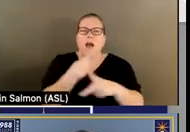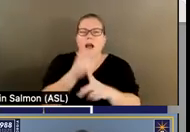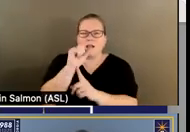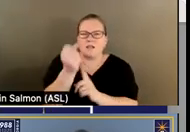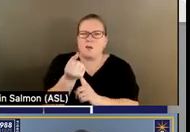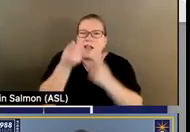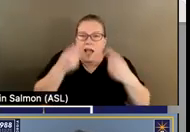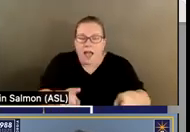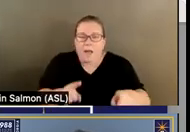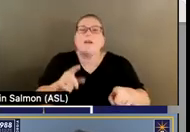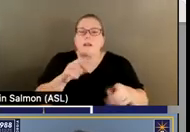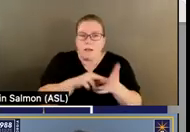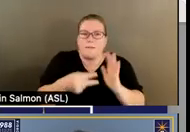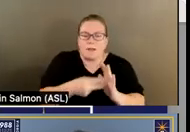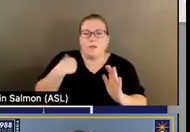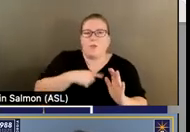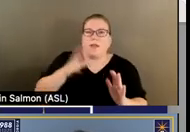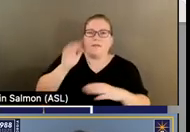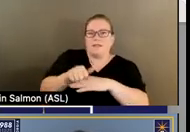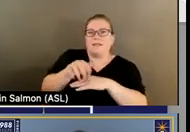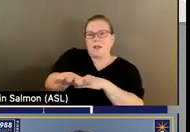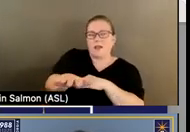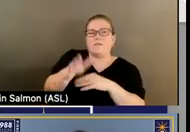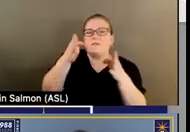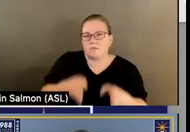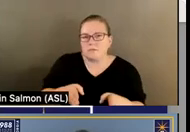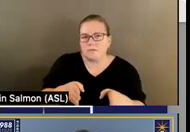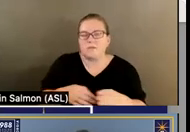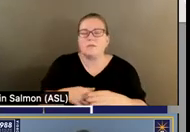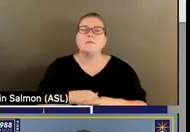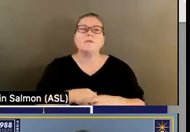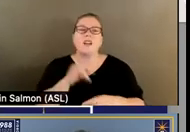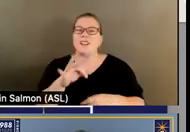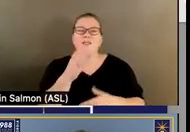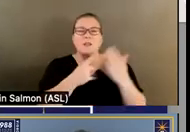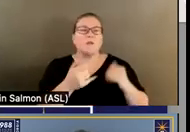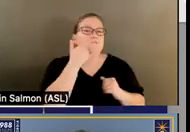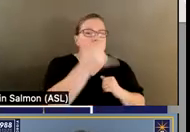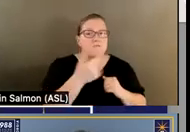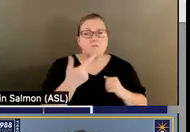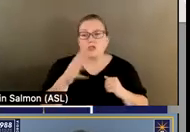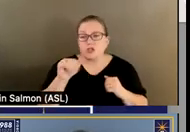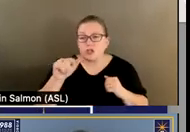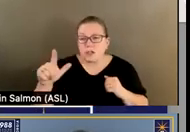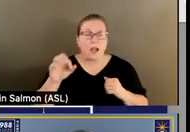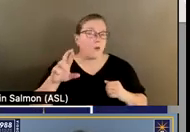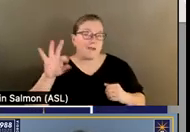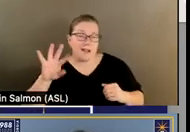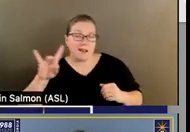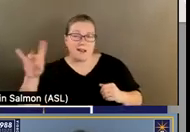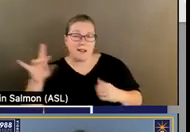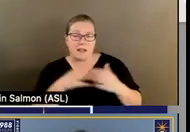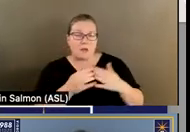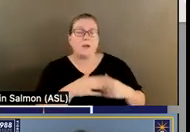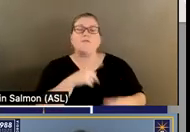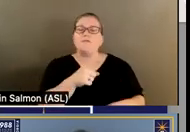mobile crisis dispatch. So when somebody calls the Georgia Crisis and Access Line or 988, a trained clinician does